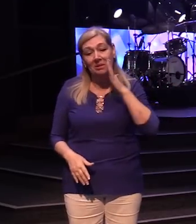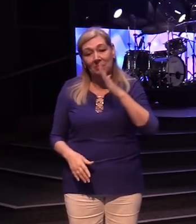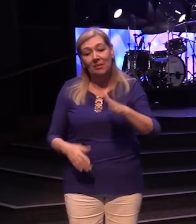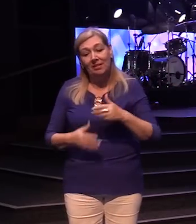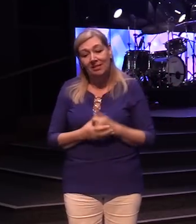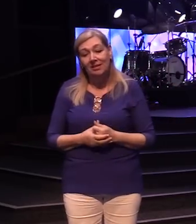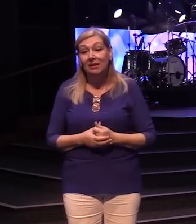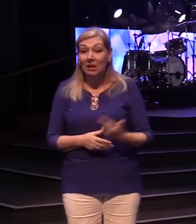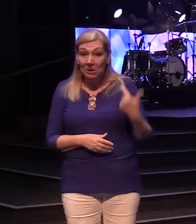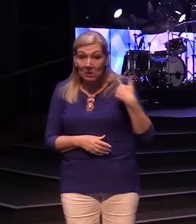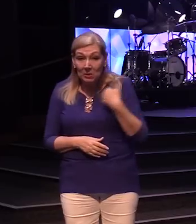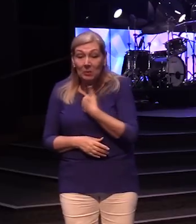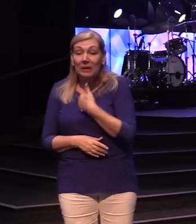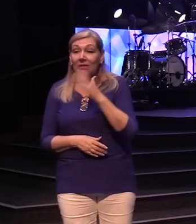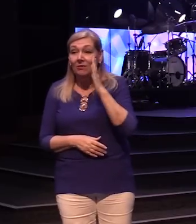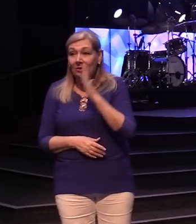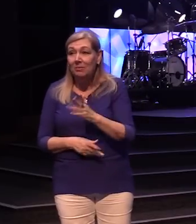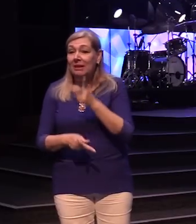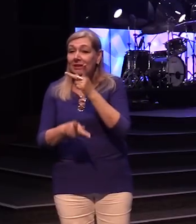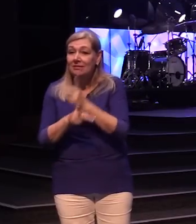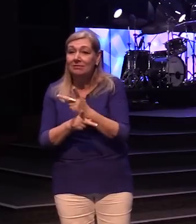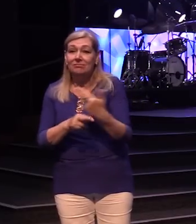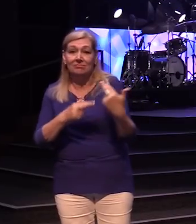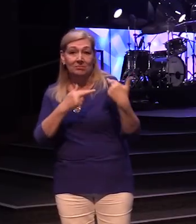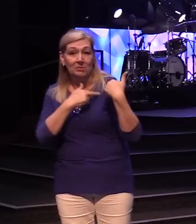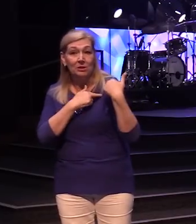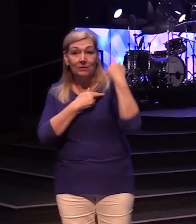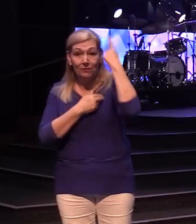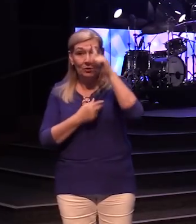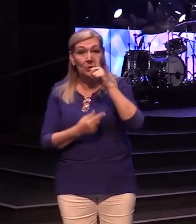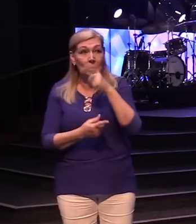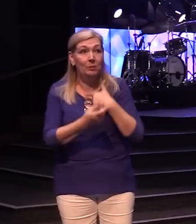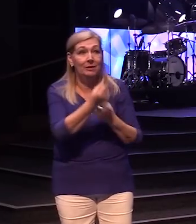We will be held accountable for whom we vote.